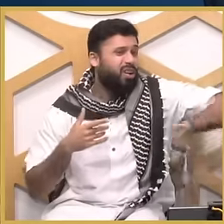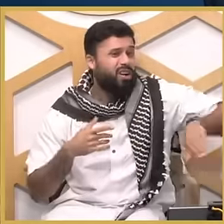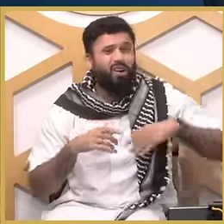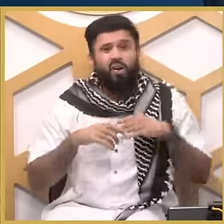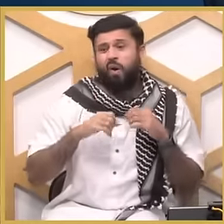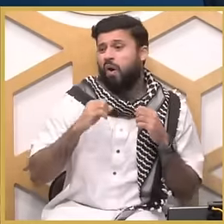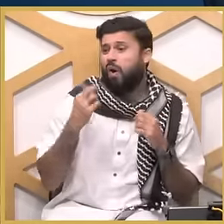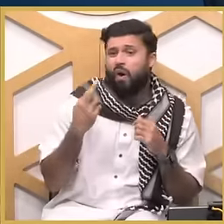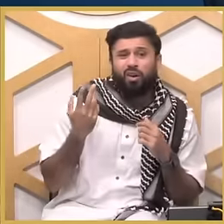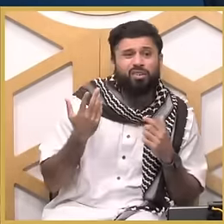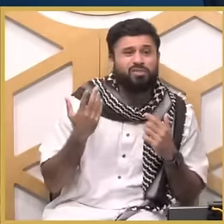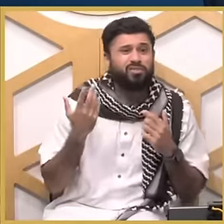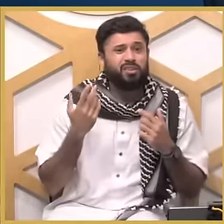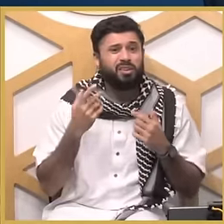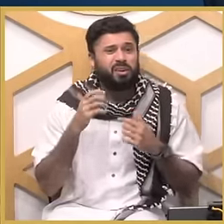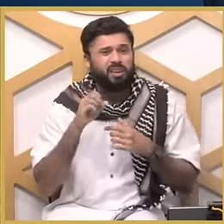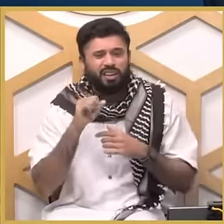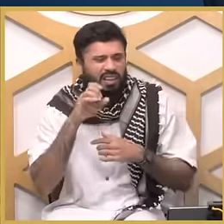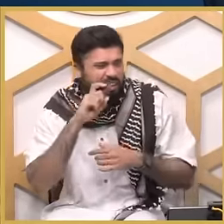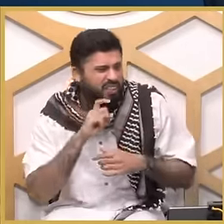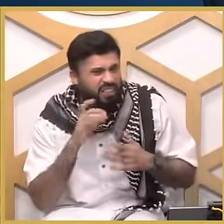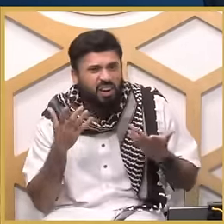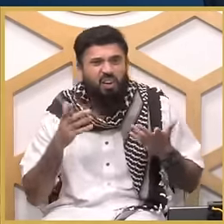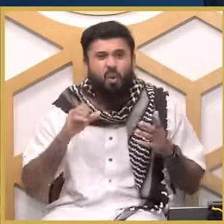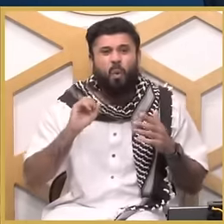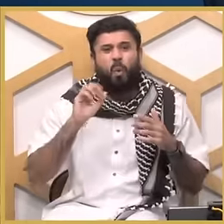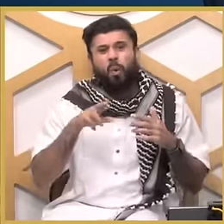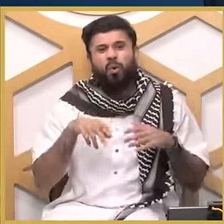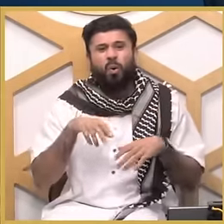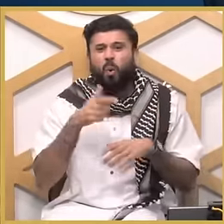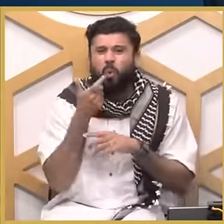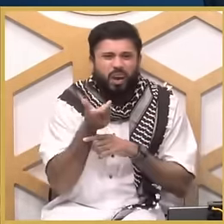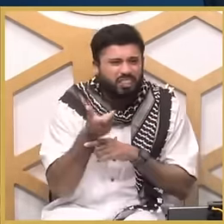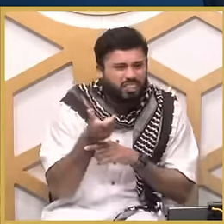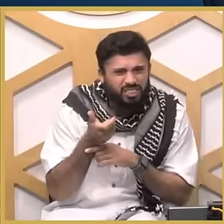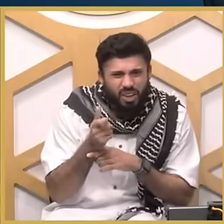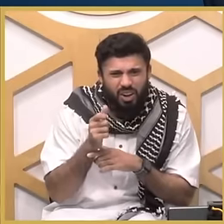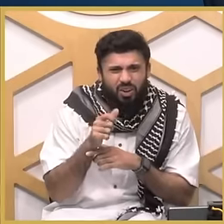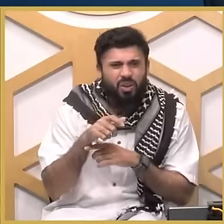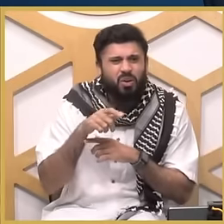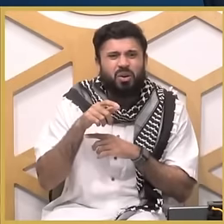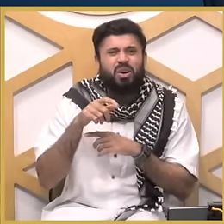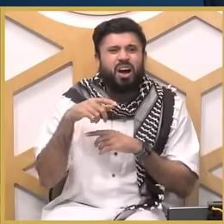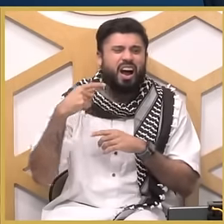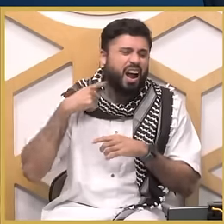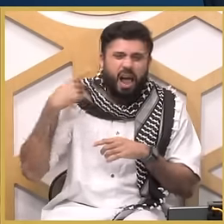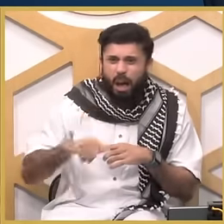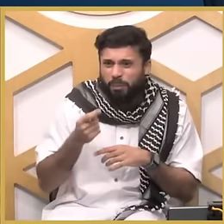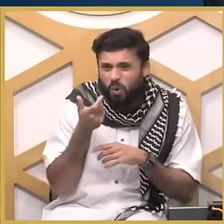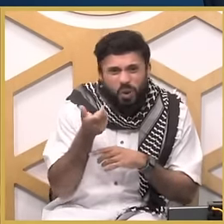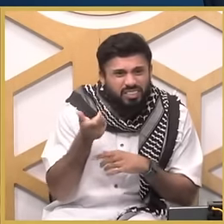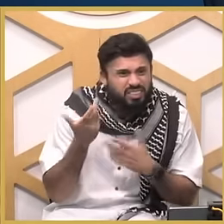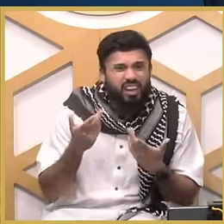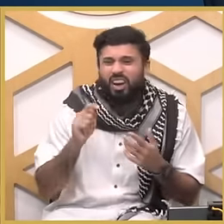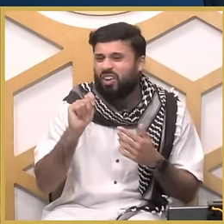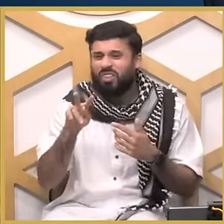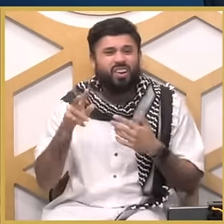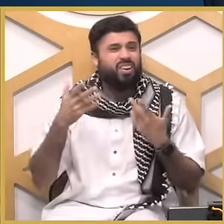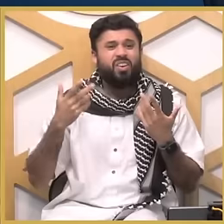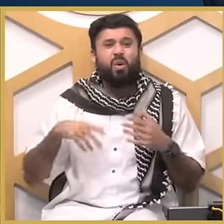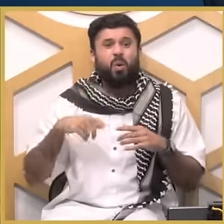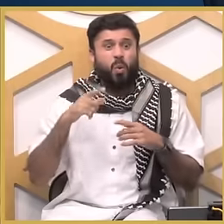it's painful. Why is it painful? Because you're reminding yourself, like, why can't I do this? Why is this haram for me, for